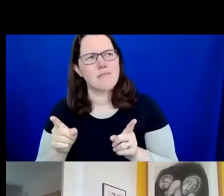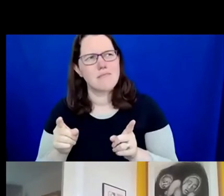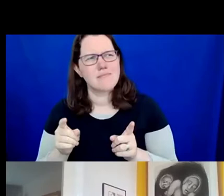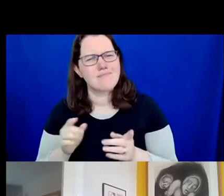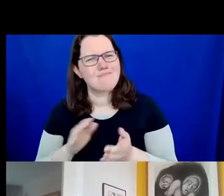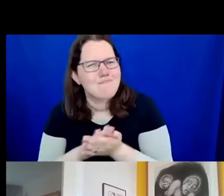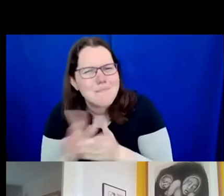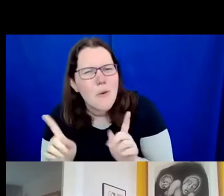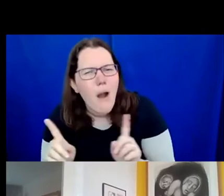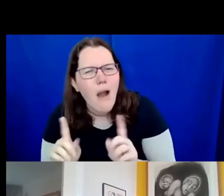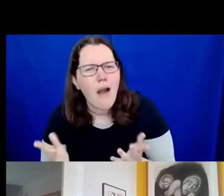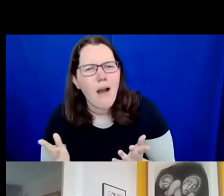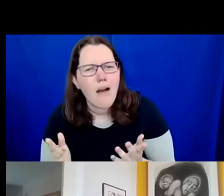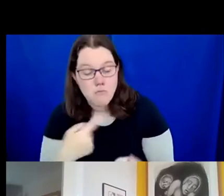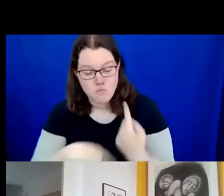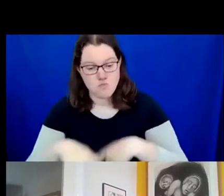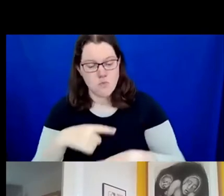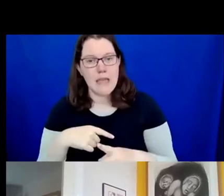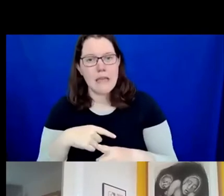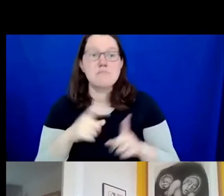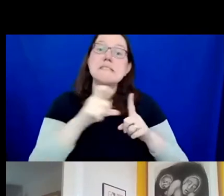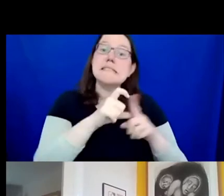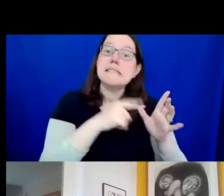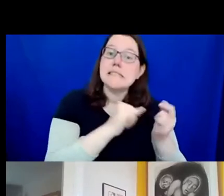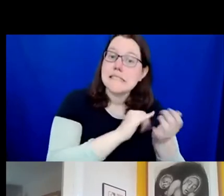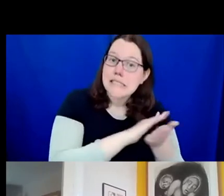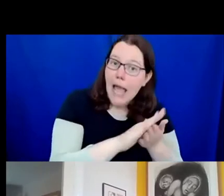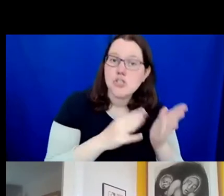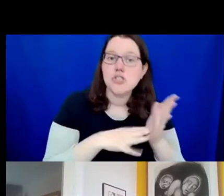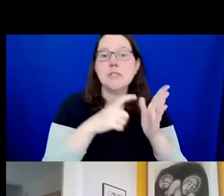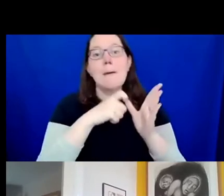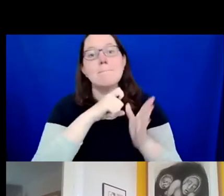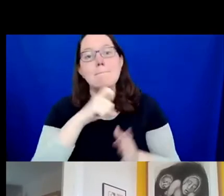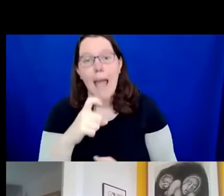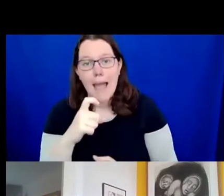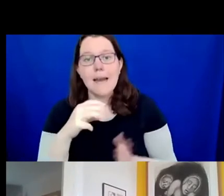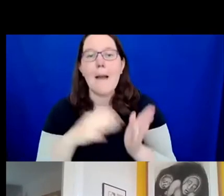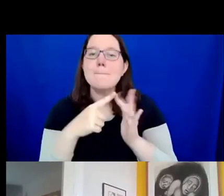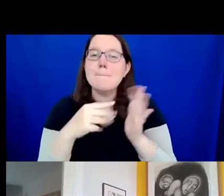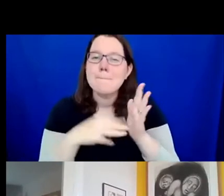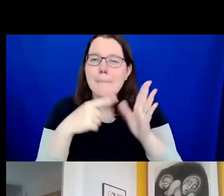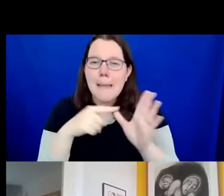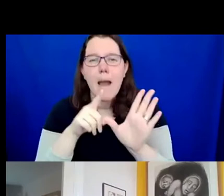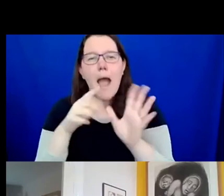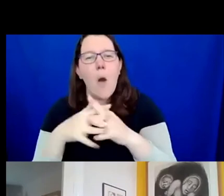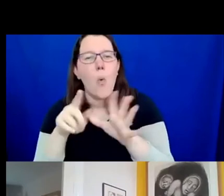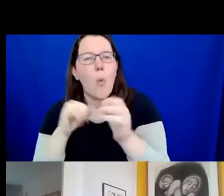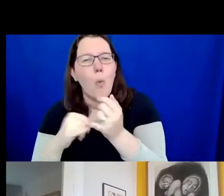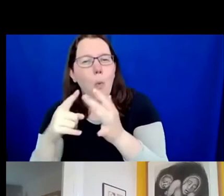Rather than being gatekeepers, Dash, Mac, Mima and Wising have opened the gate and asked, what can we